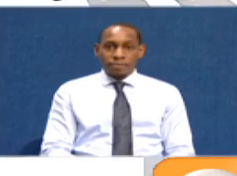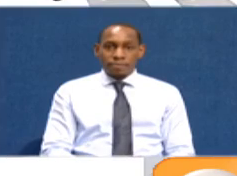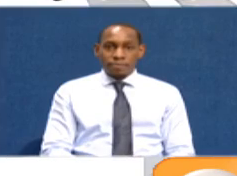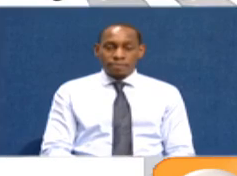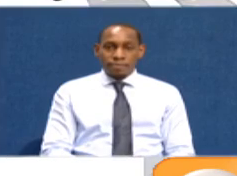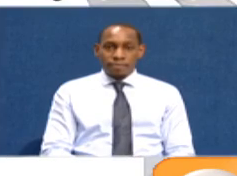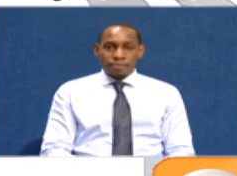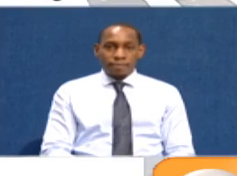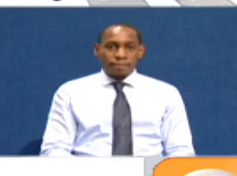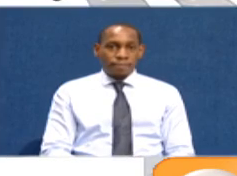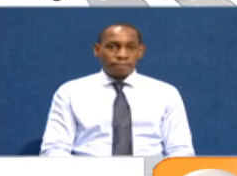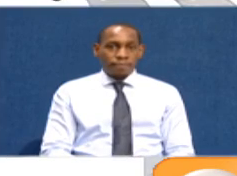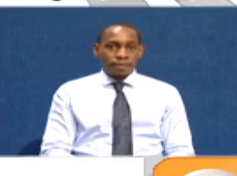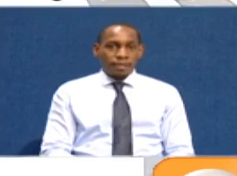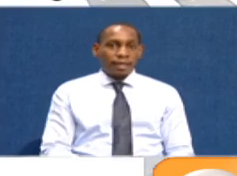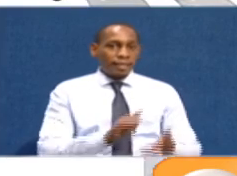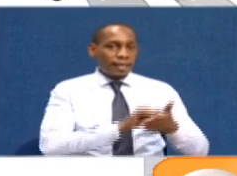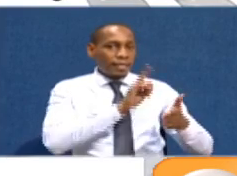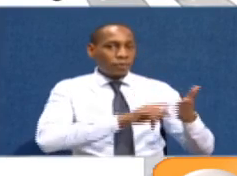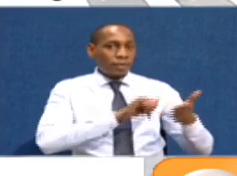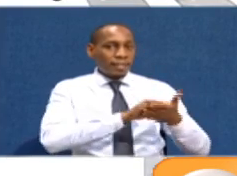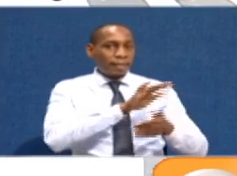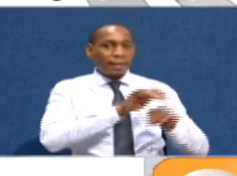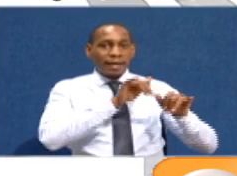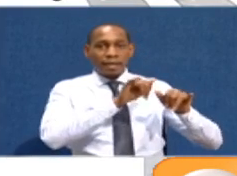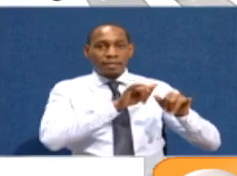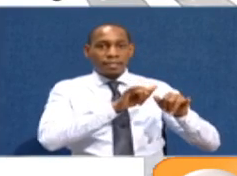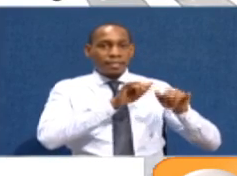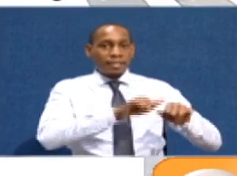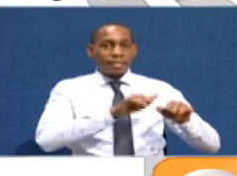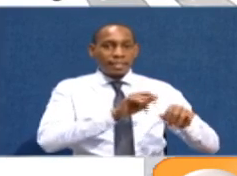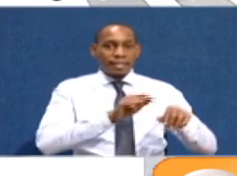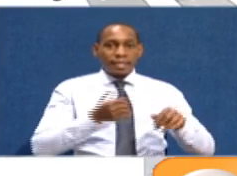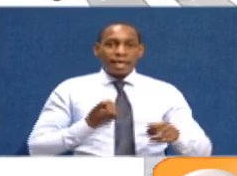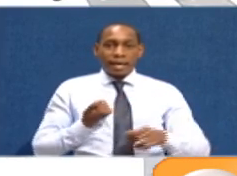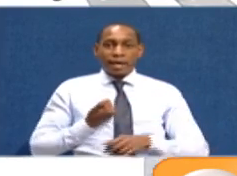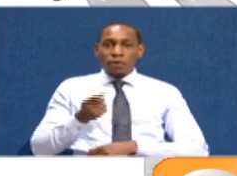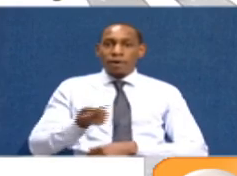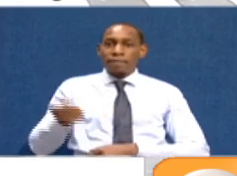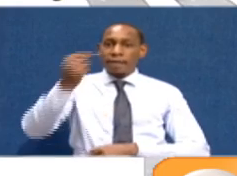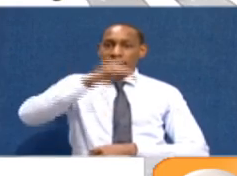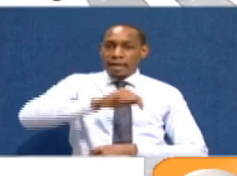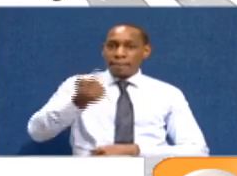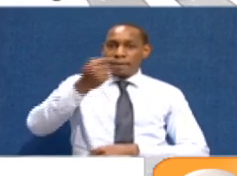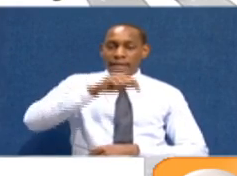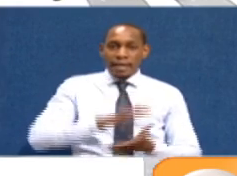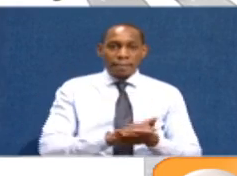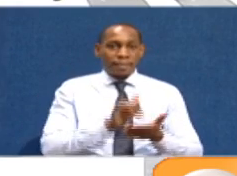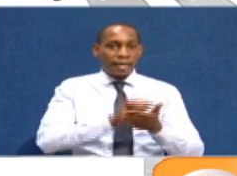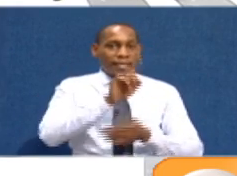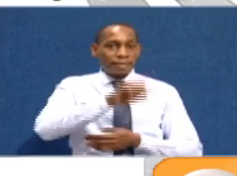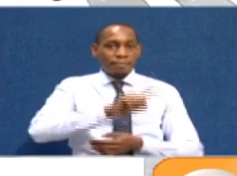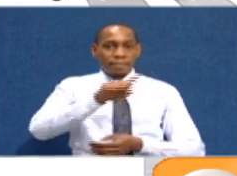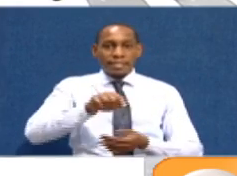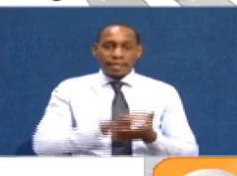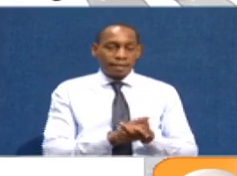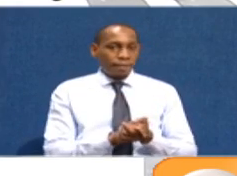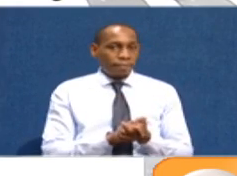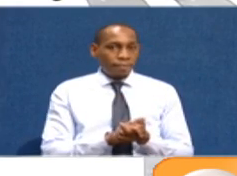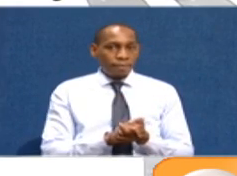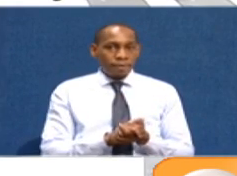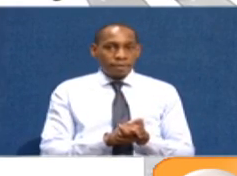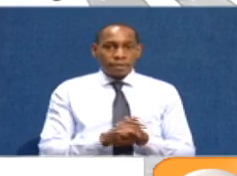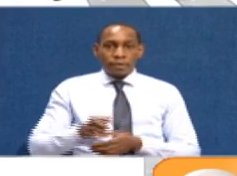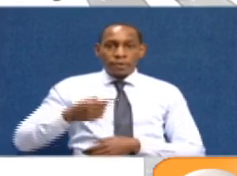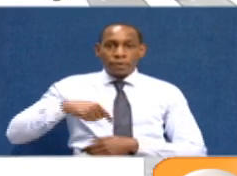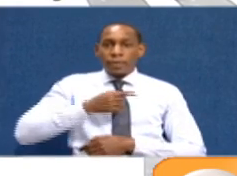Should my dad said, what is it I hear about you staying behind and your wife coming back? Like, no, it's a mistake. We bought the ticket. Yeah.